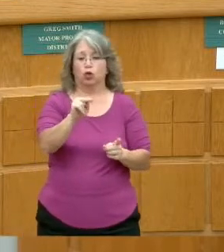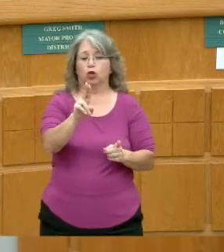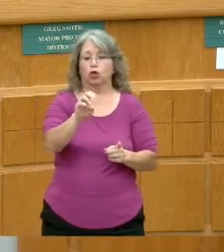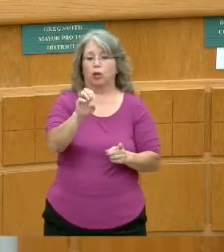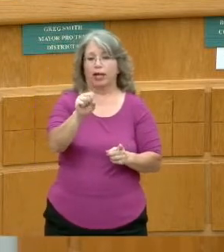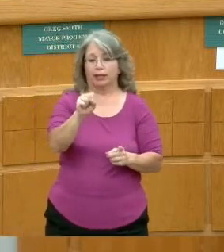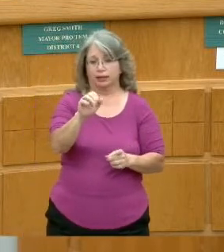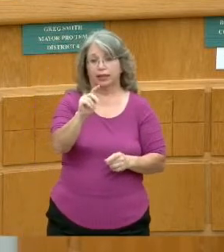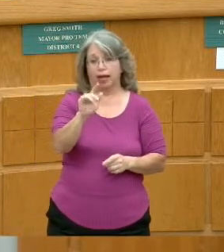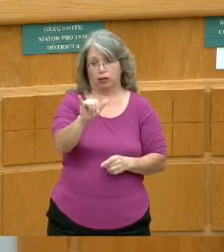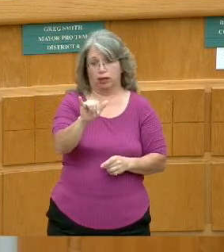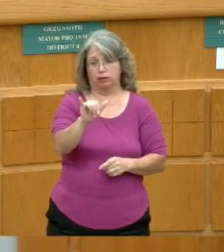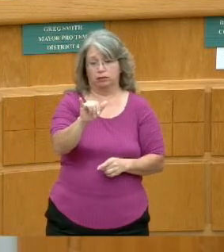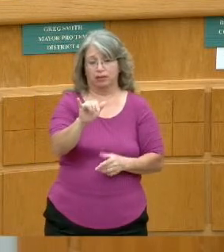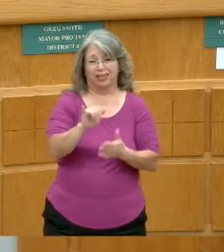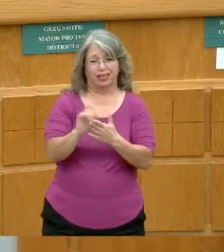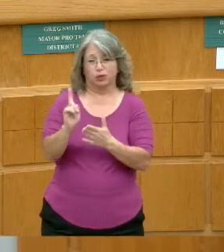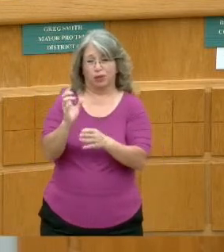the number of tests.